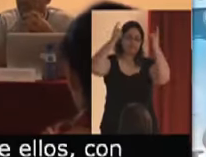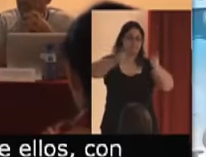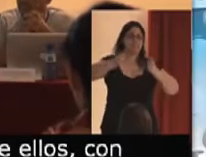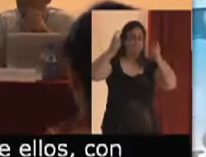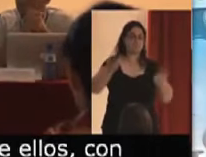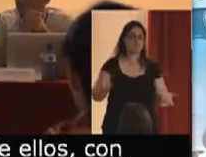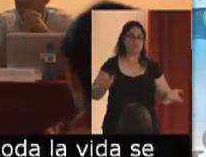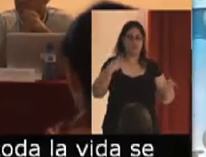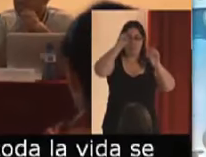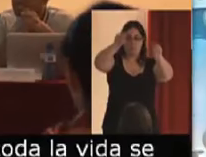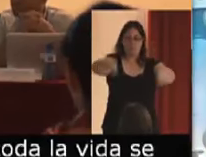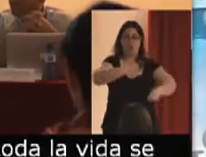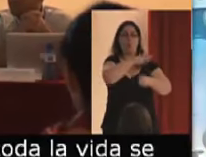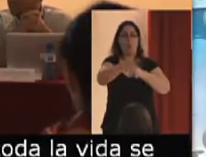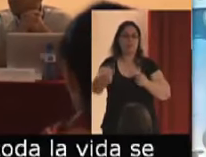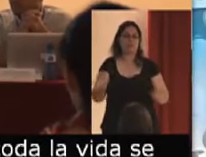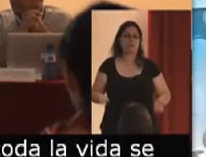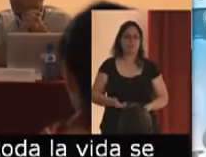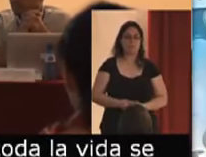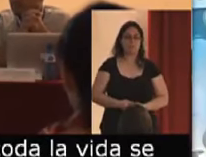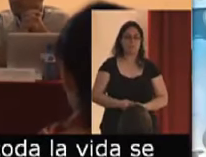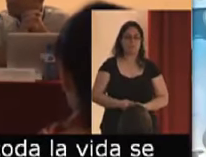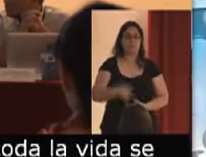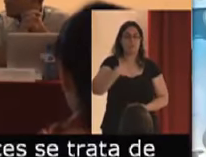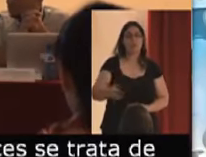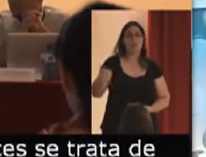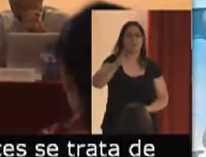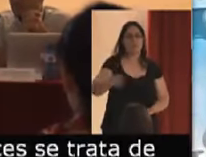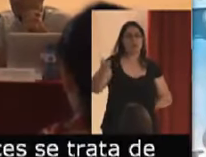regular tools. That's what we are trying to do. However,